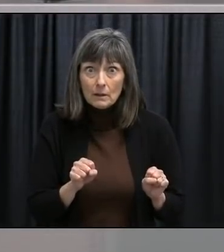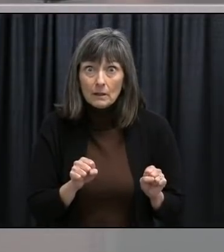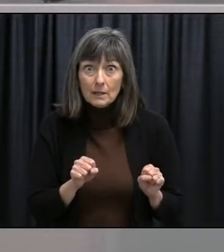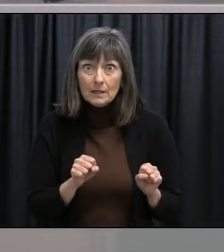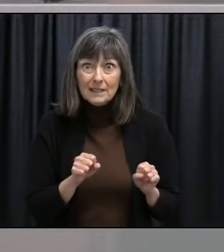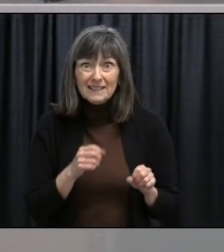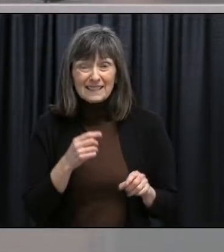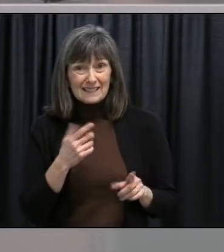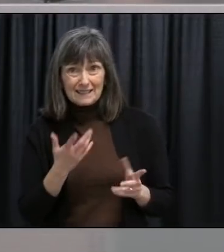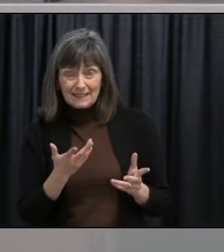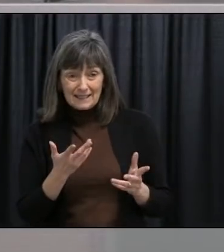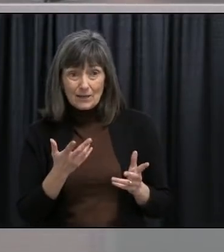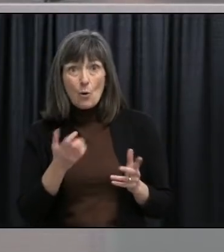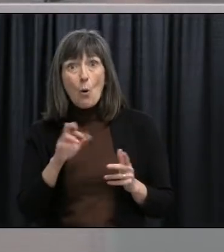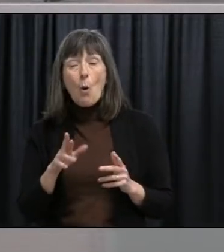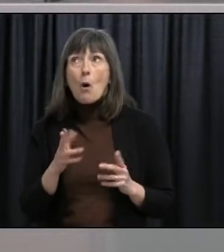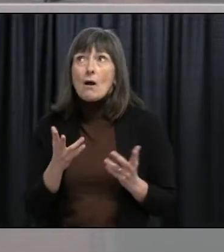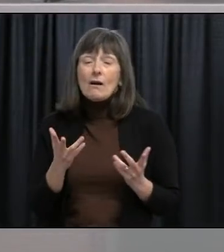that are in ICU.